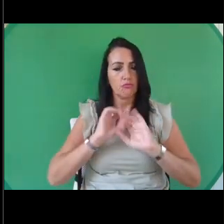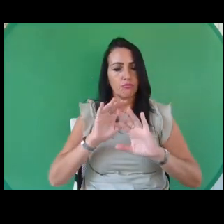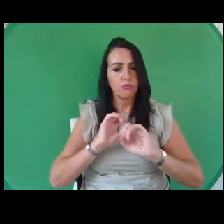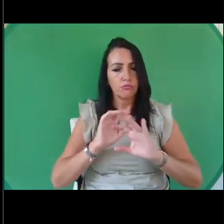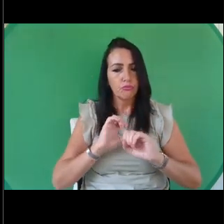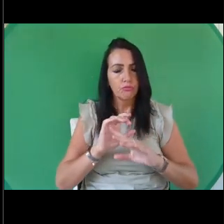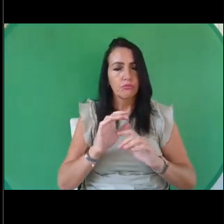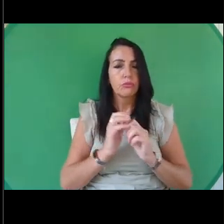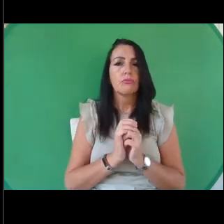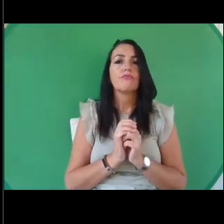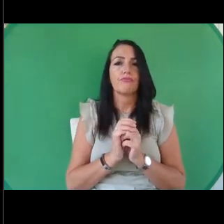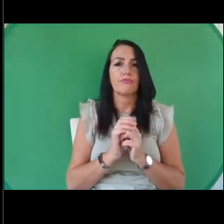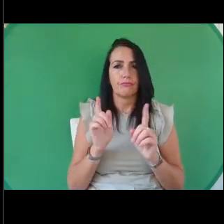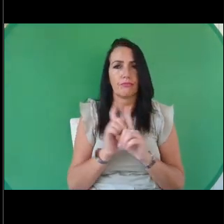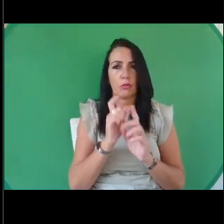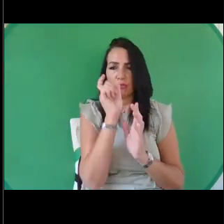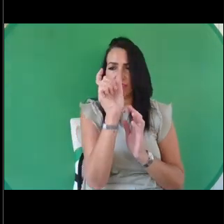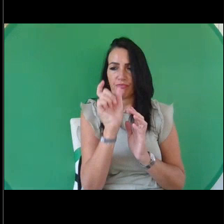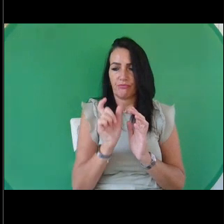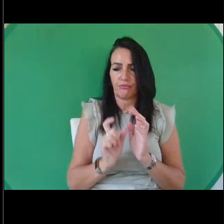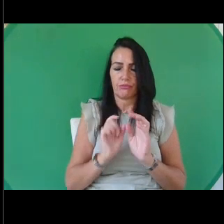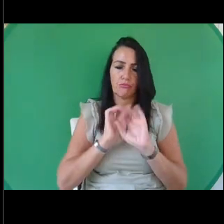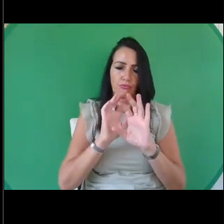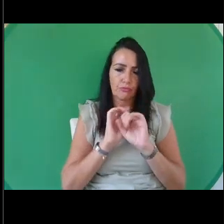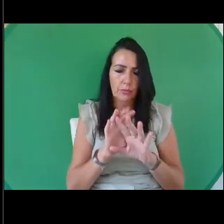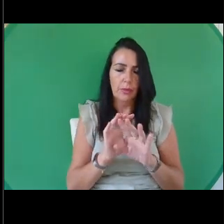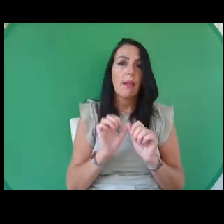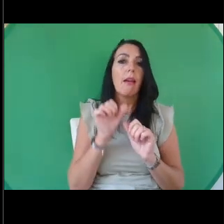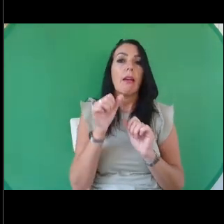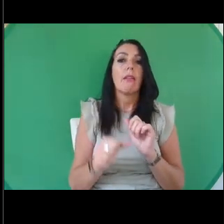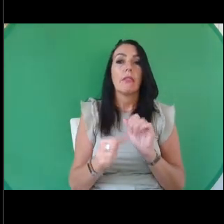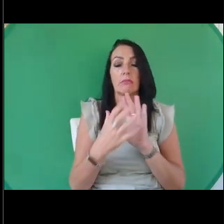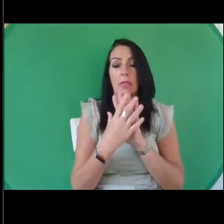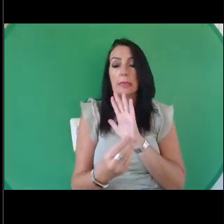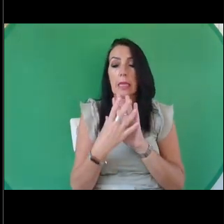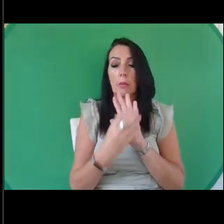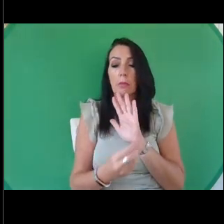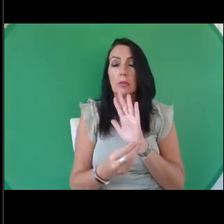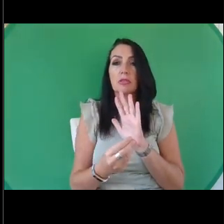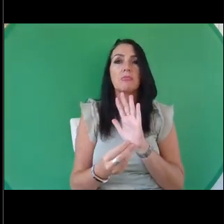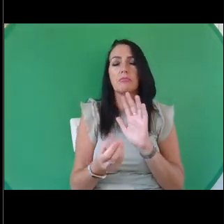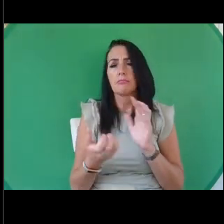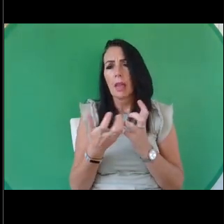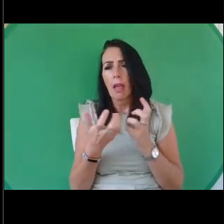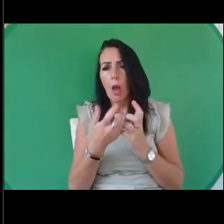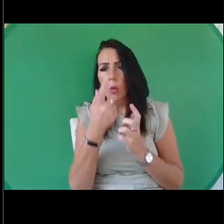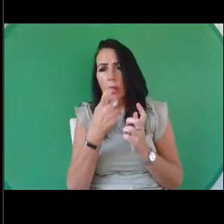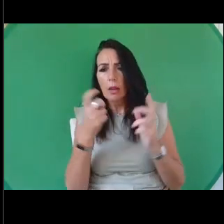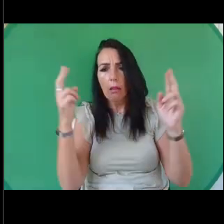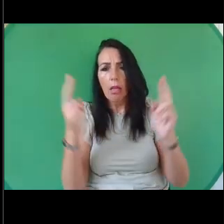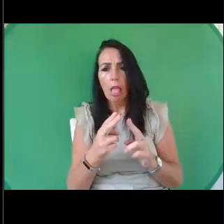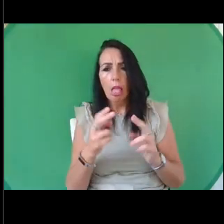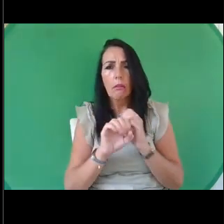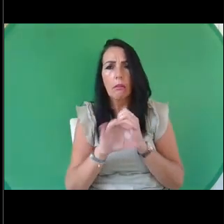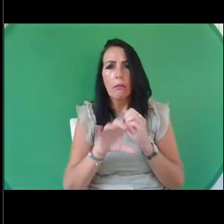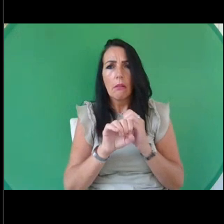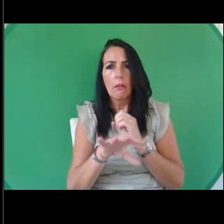terms relating to sustainability and net zero. We'll then give some examples of how your organisation can decarbonise and address the